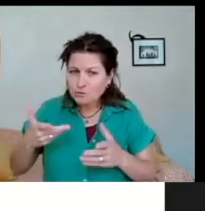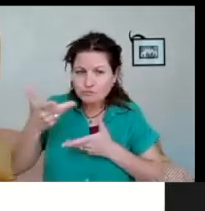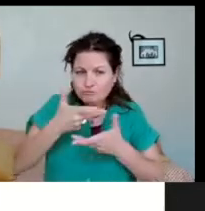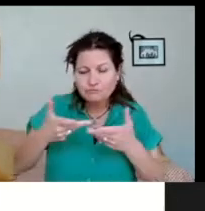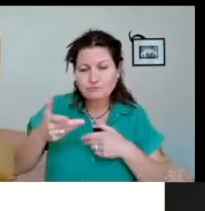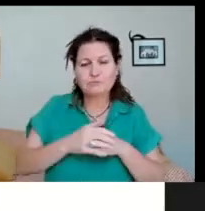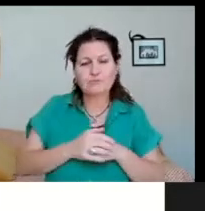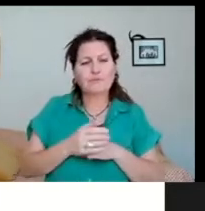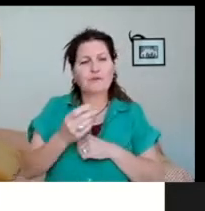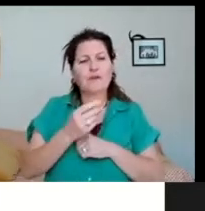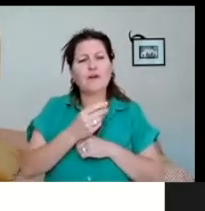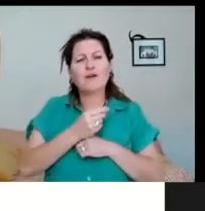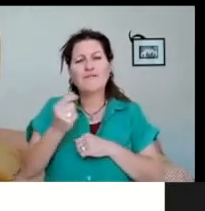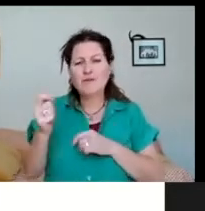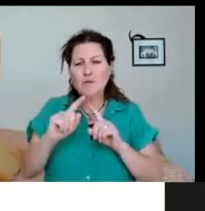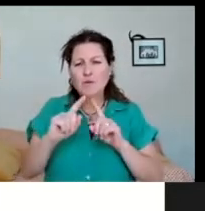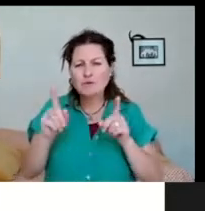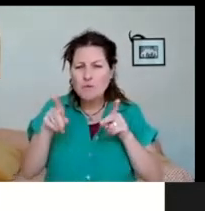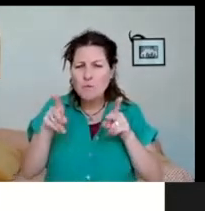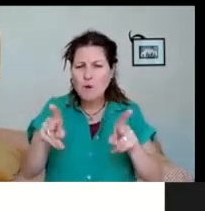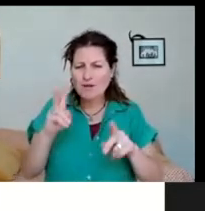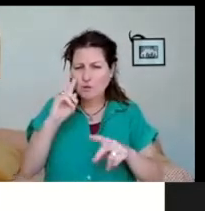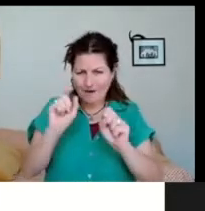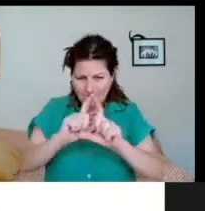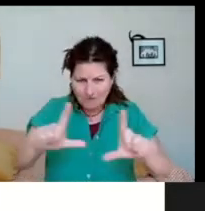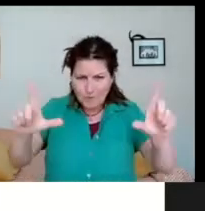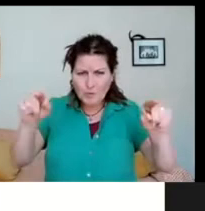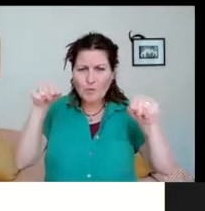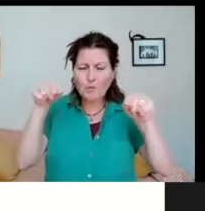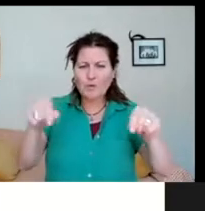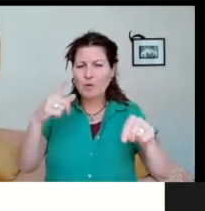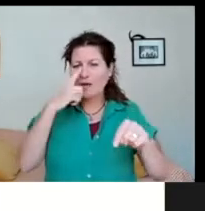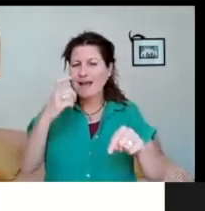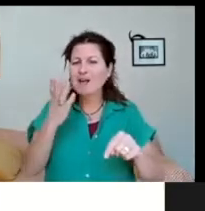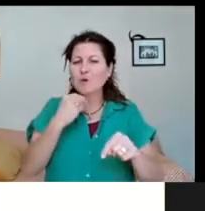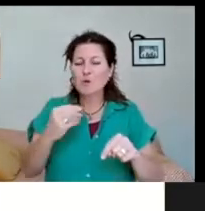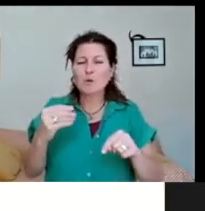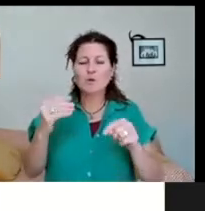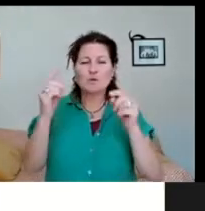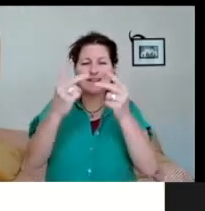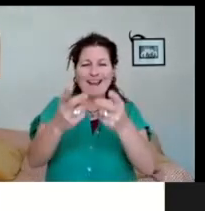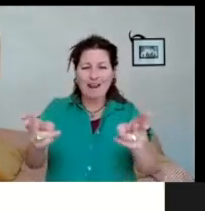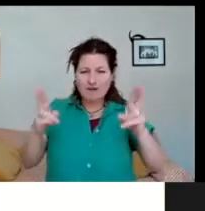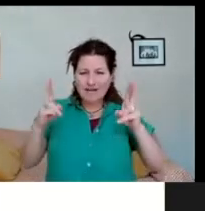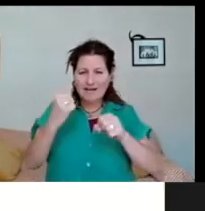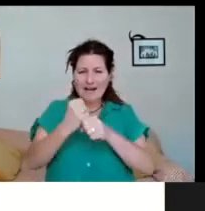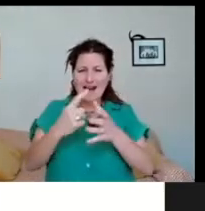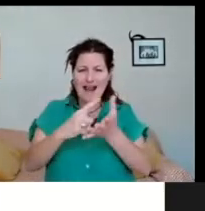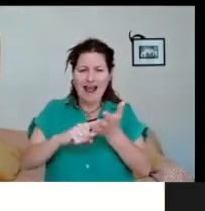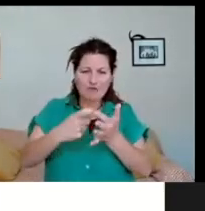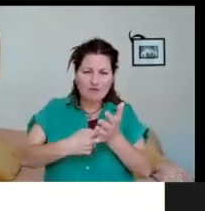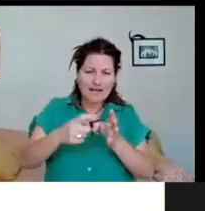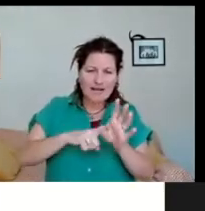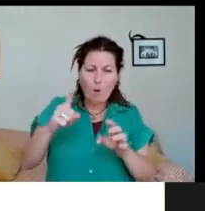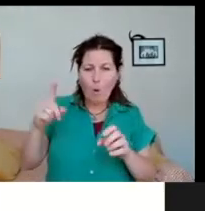this meeting. So you can use the gallery or the speaker view. And to change it, it's enough that you click at the